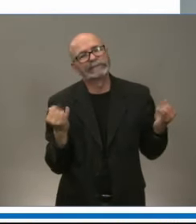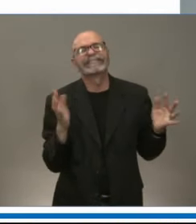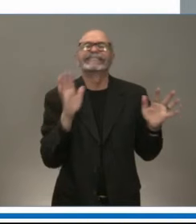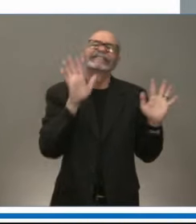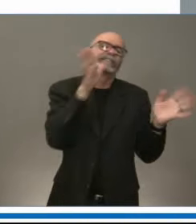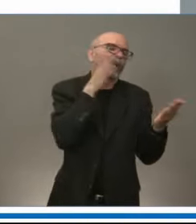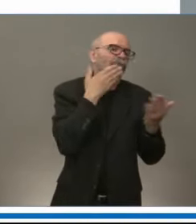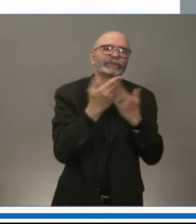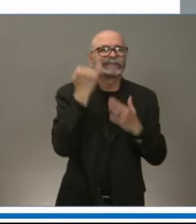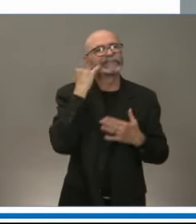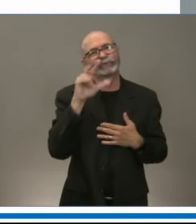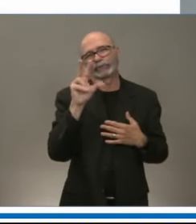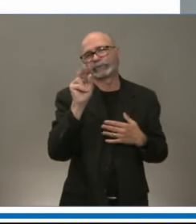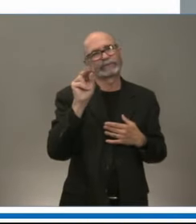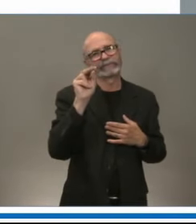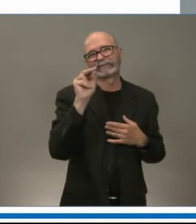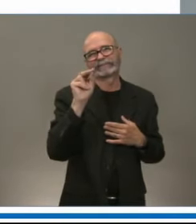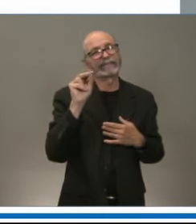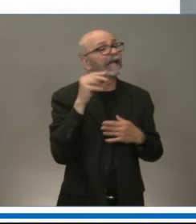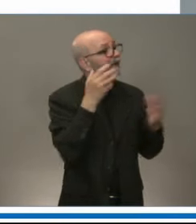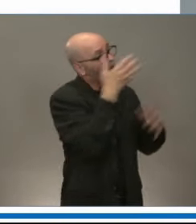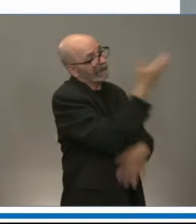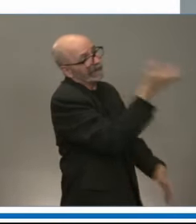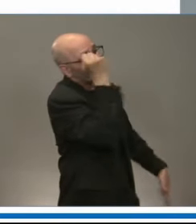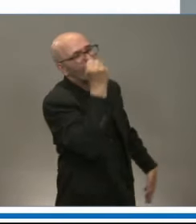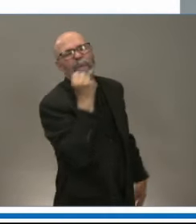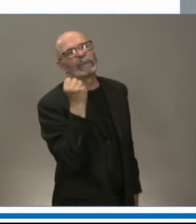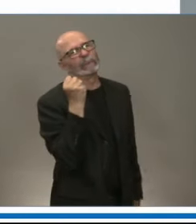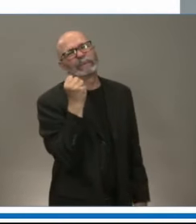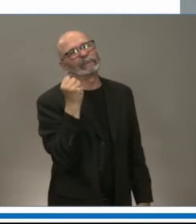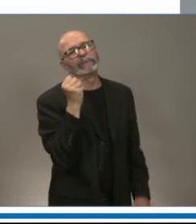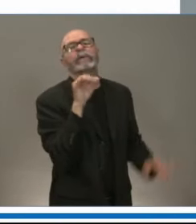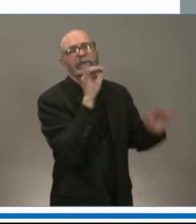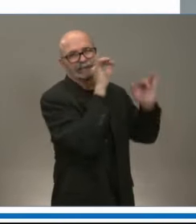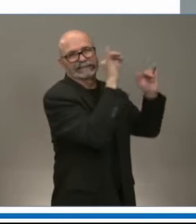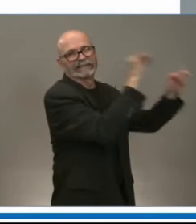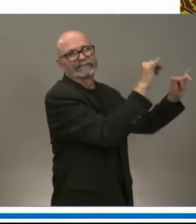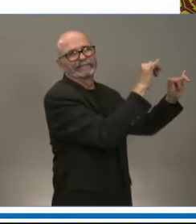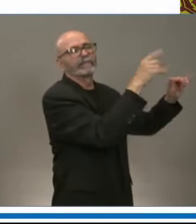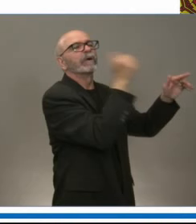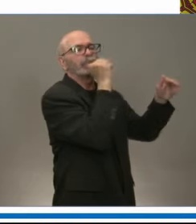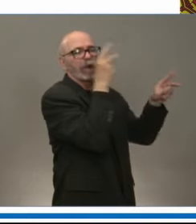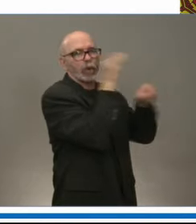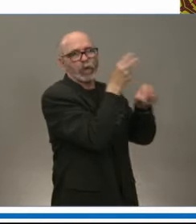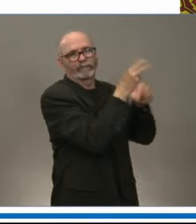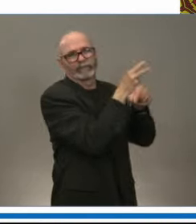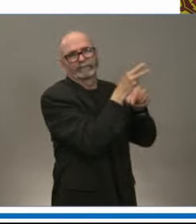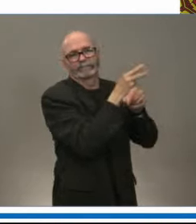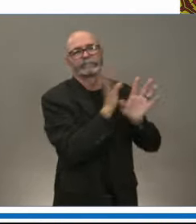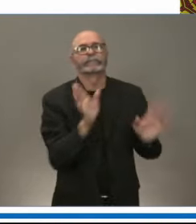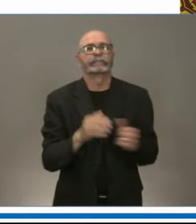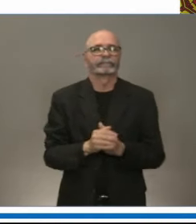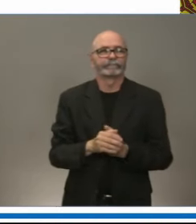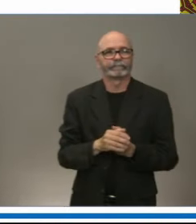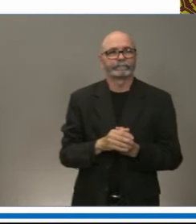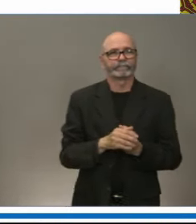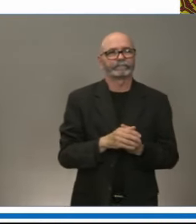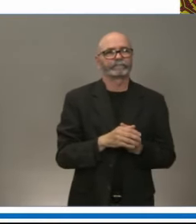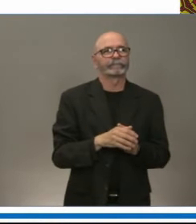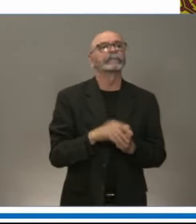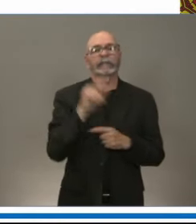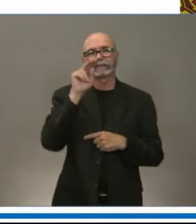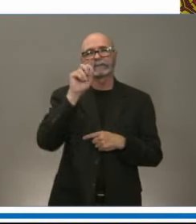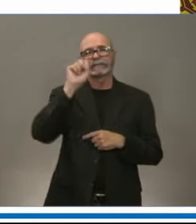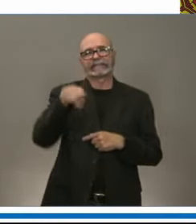people to be looking to take their relative home from a long-term care facility for all the reasons I've outlined. And Jean, we would work with both